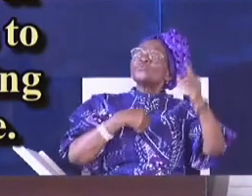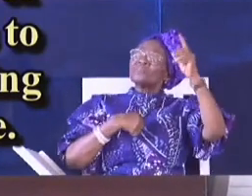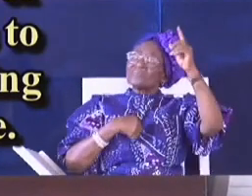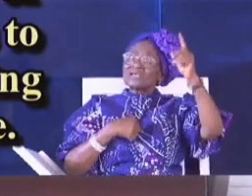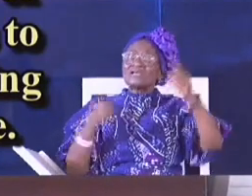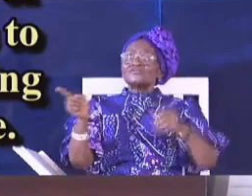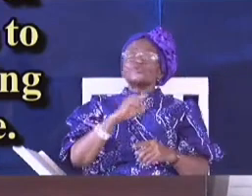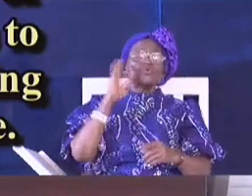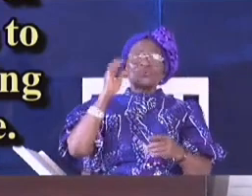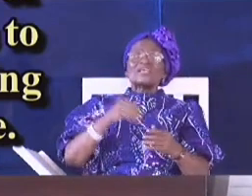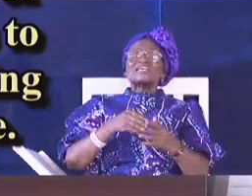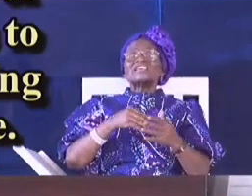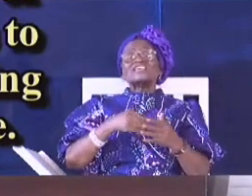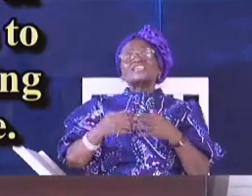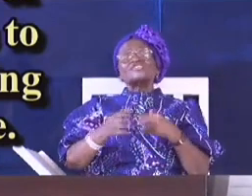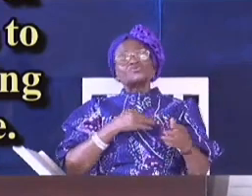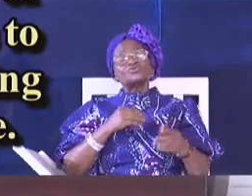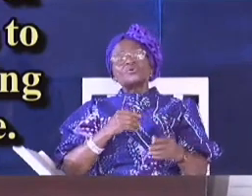tonight.